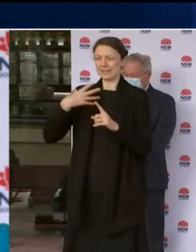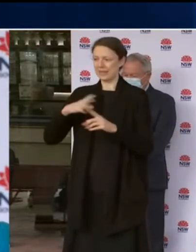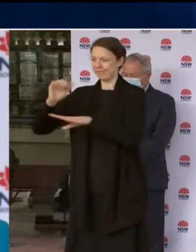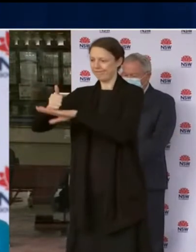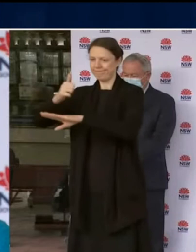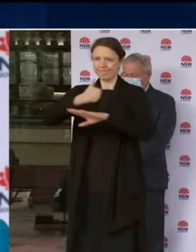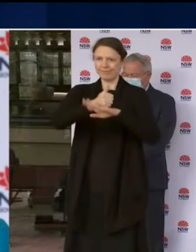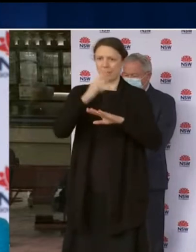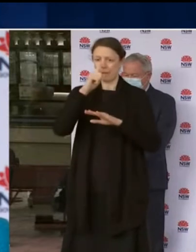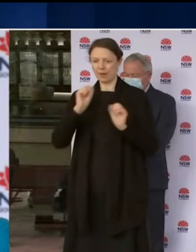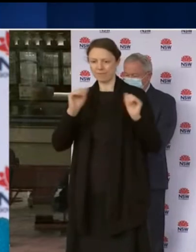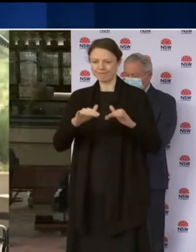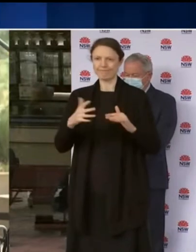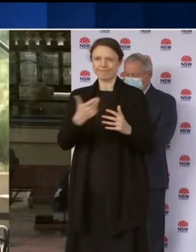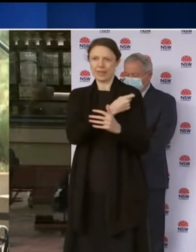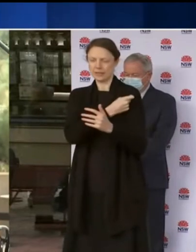go and get the vaccine.